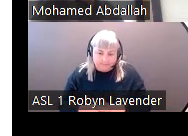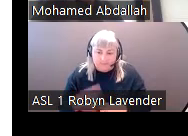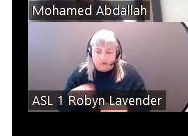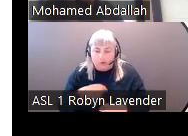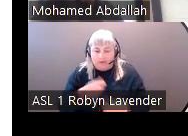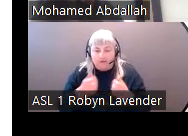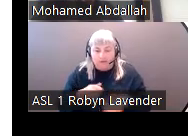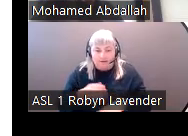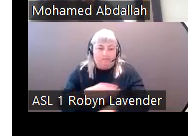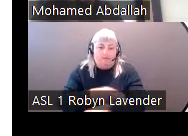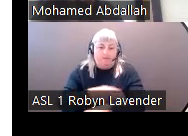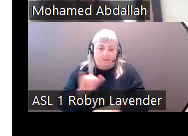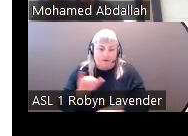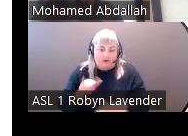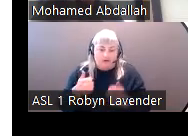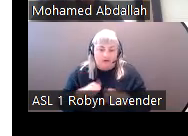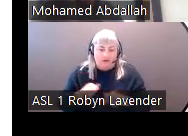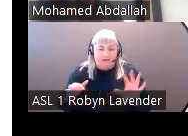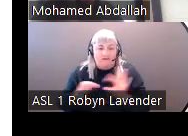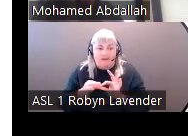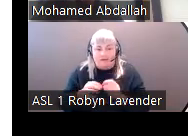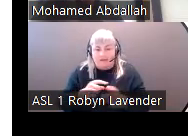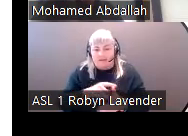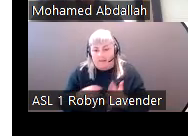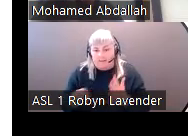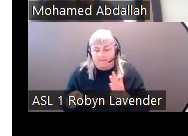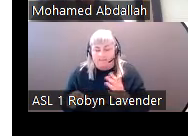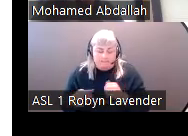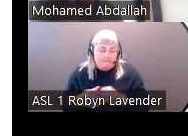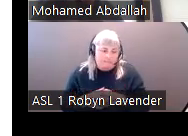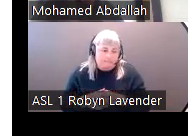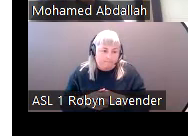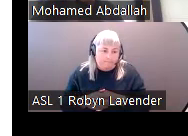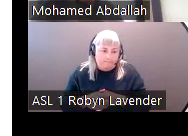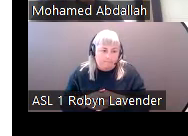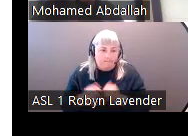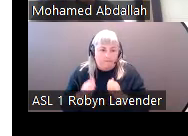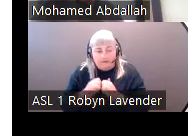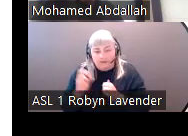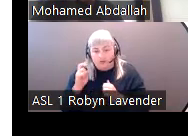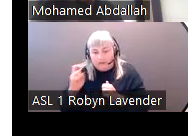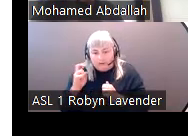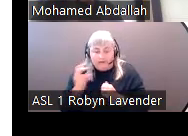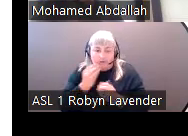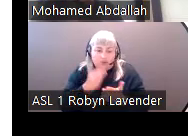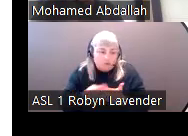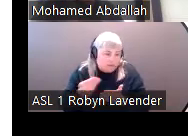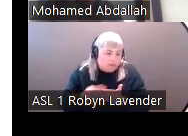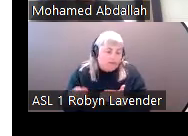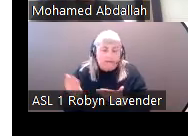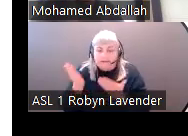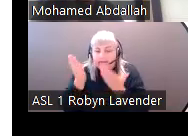well to be able to connect them, whether transportation for groceries or delivering meals to their